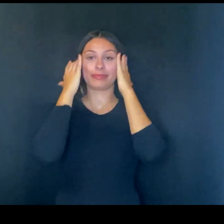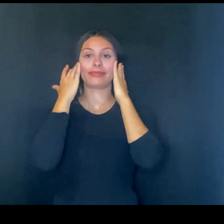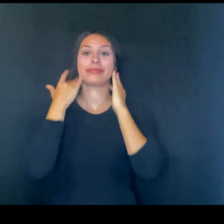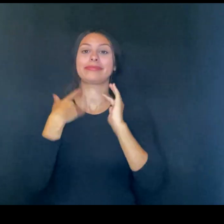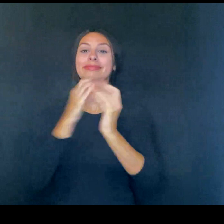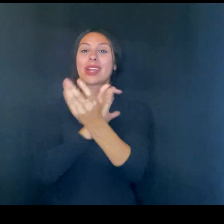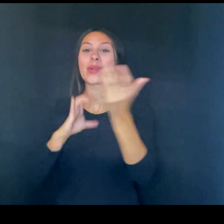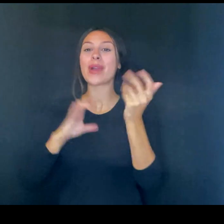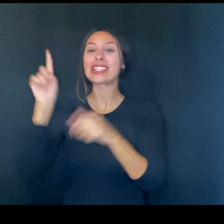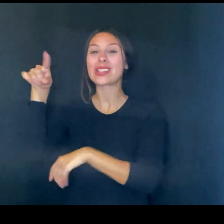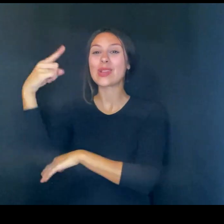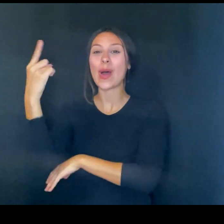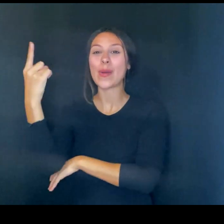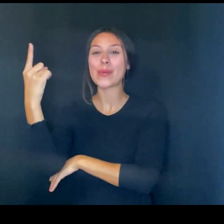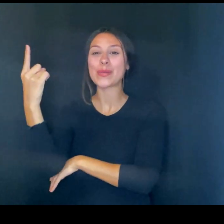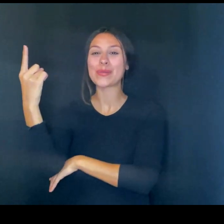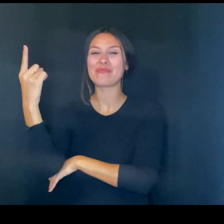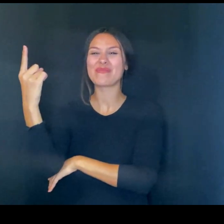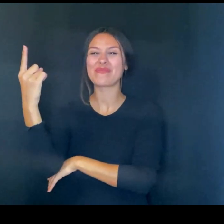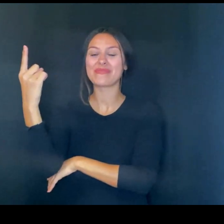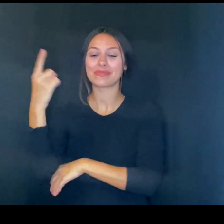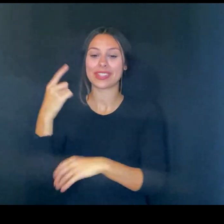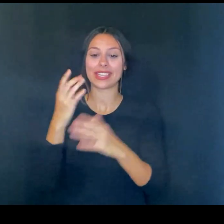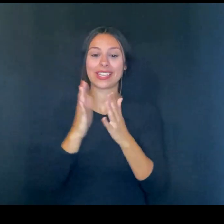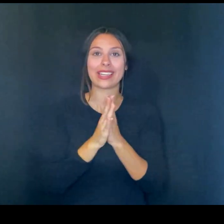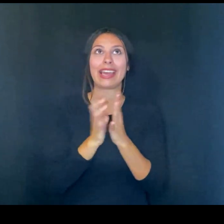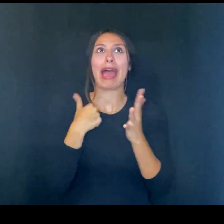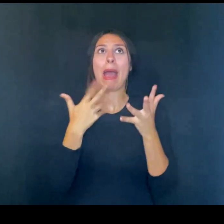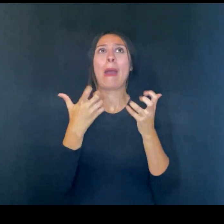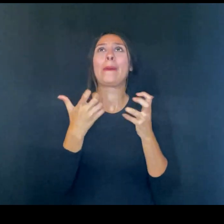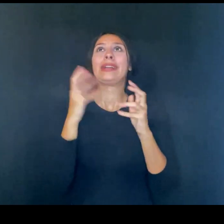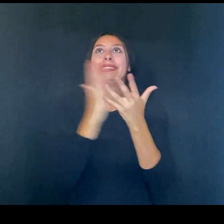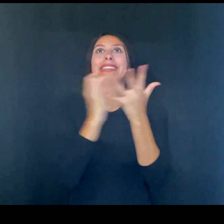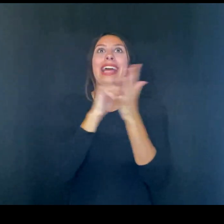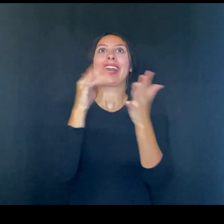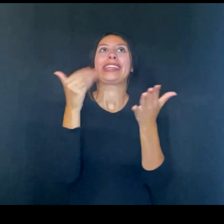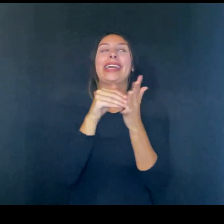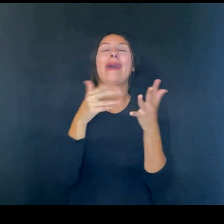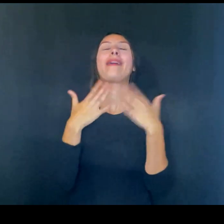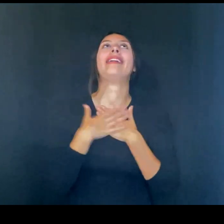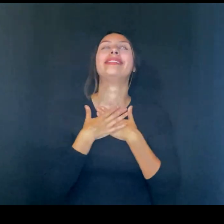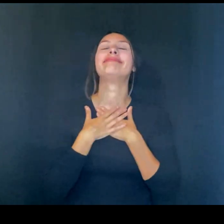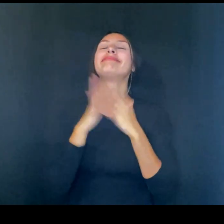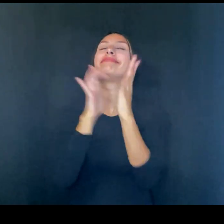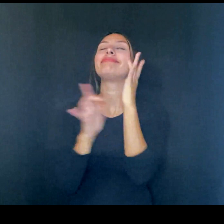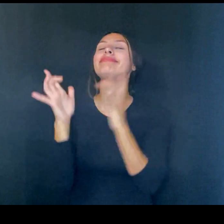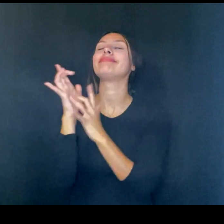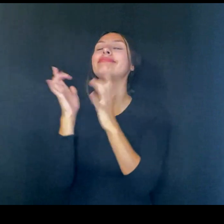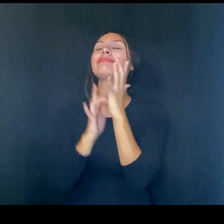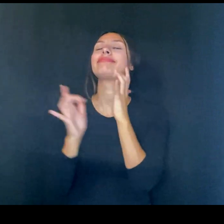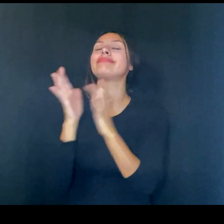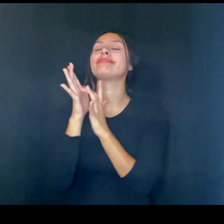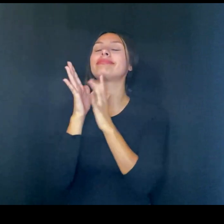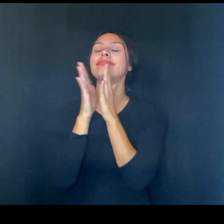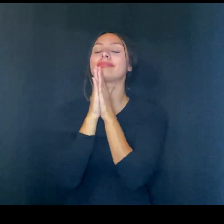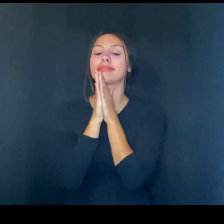Christ alone. Oh man, you guys, I want to go back into that so bad right now. Jesus, Jesus.